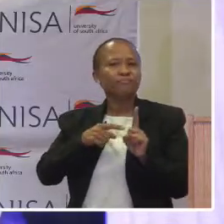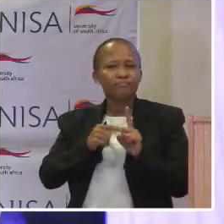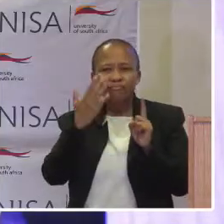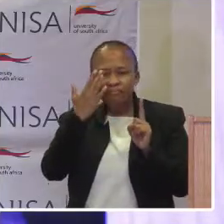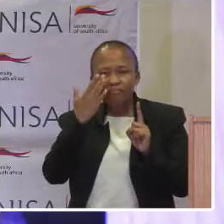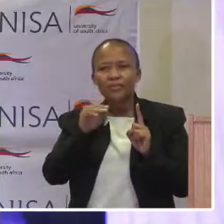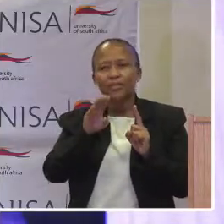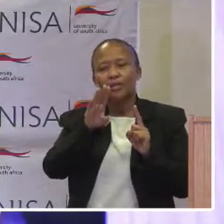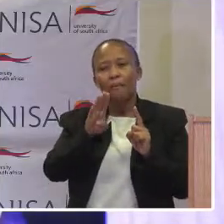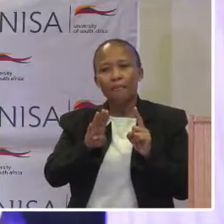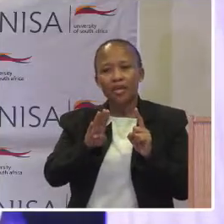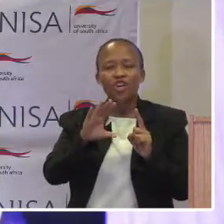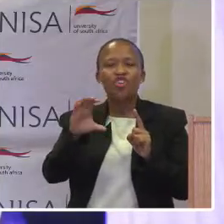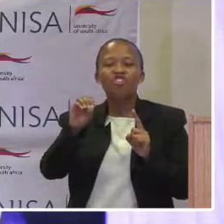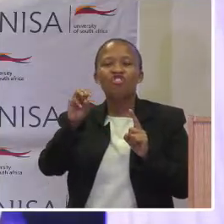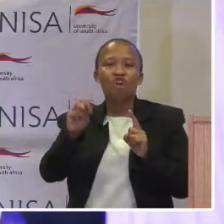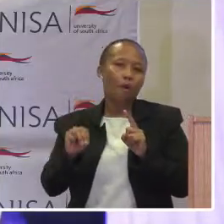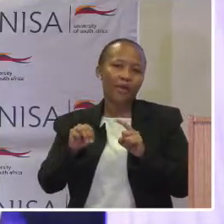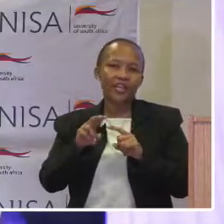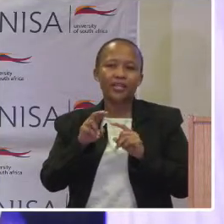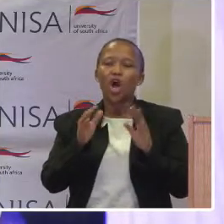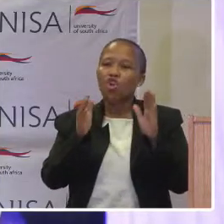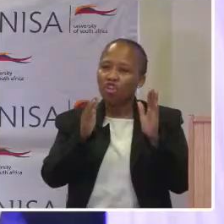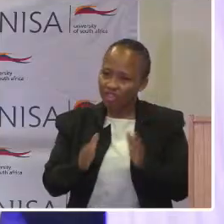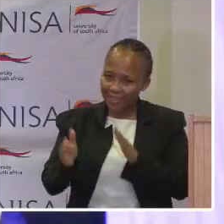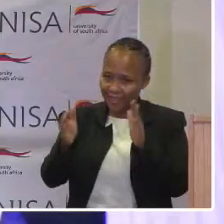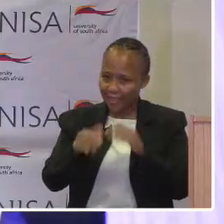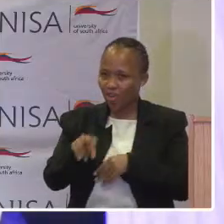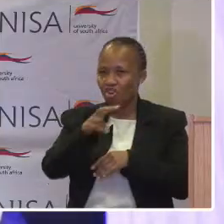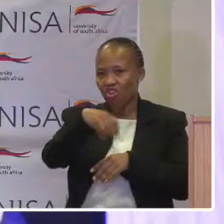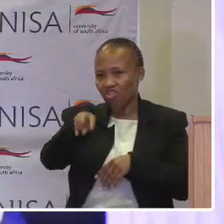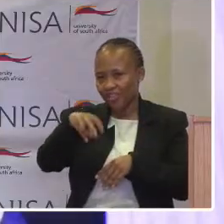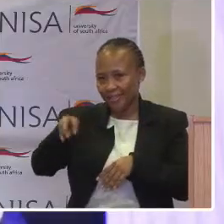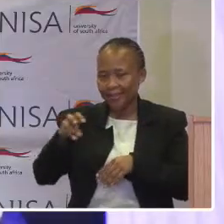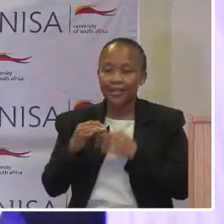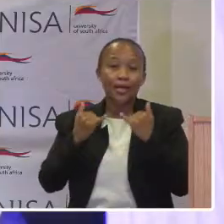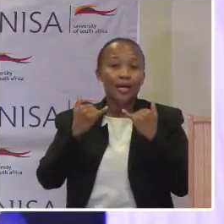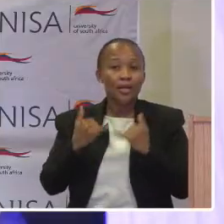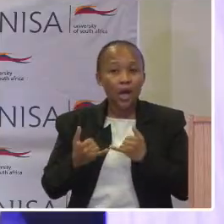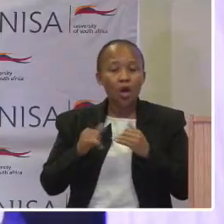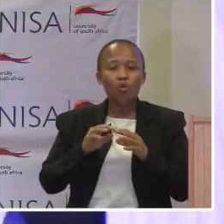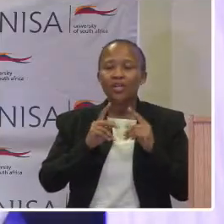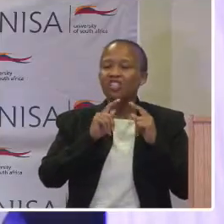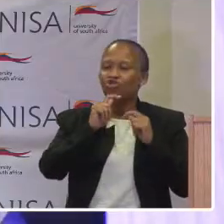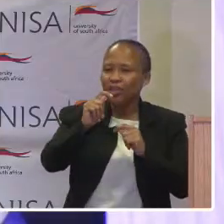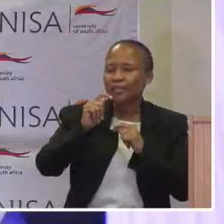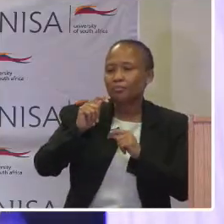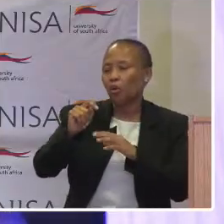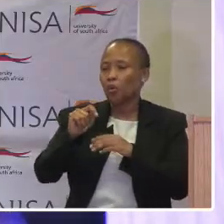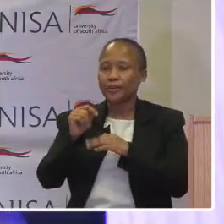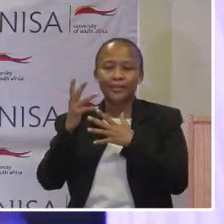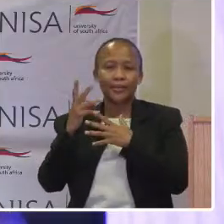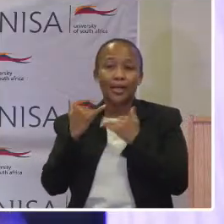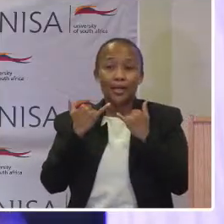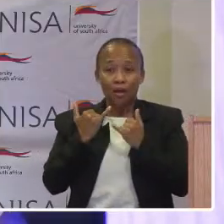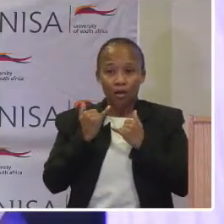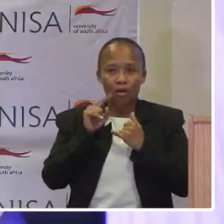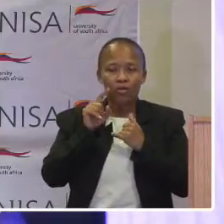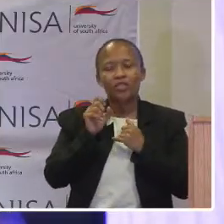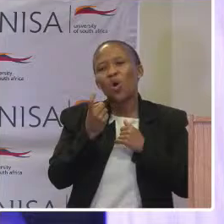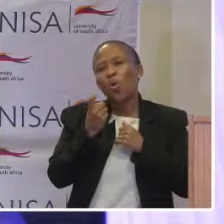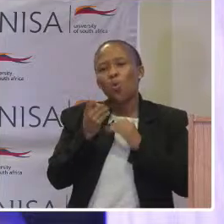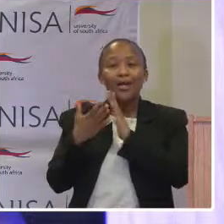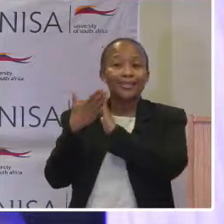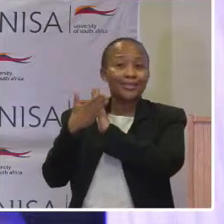BCom in logistics. And one of the most interesting thing about logistics is that we always assume it's one-sided.